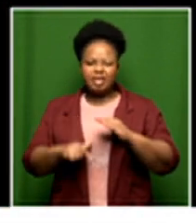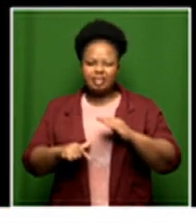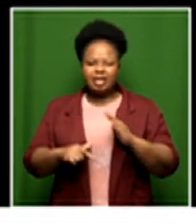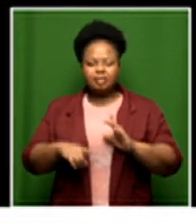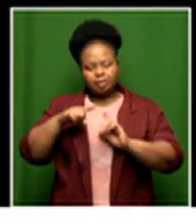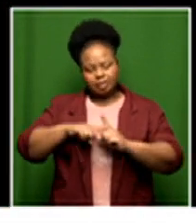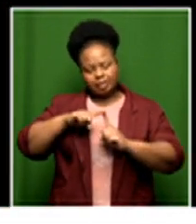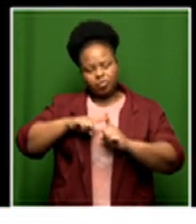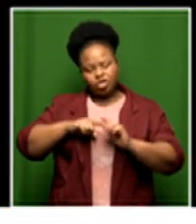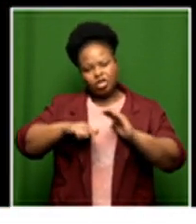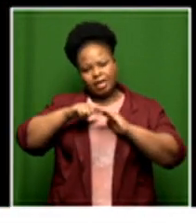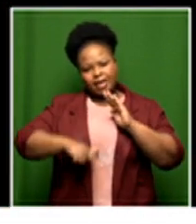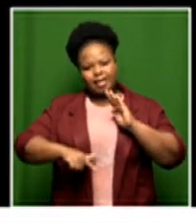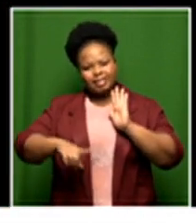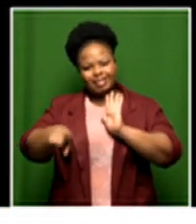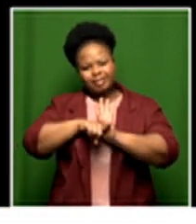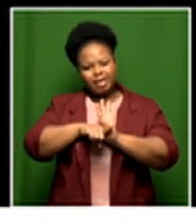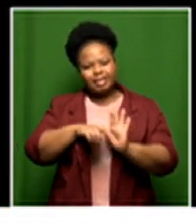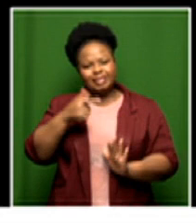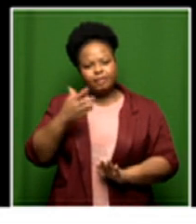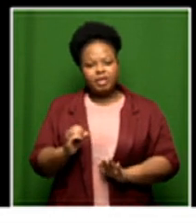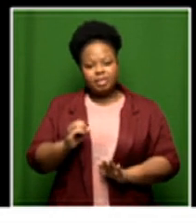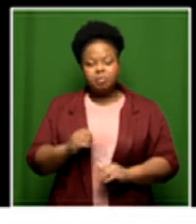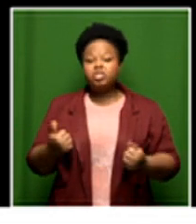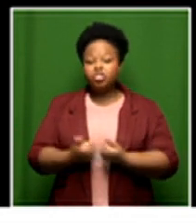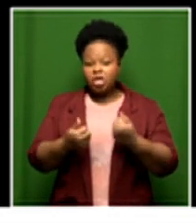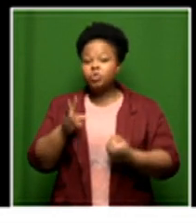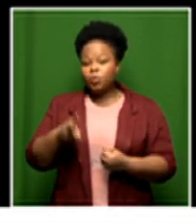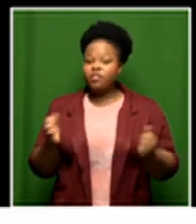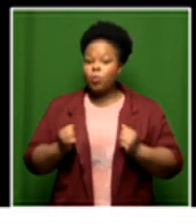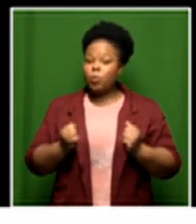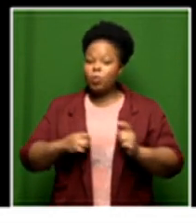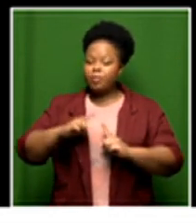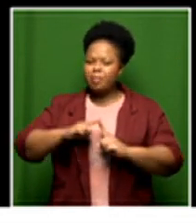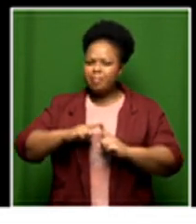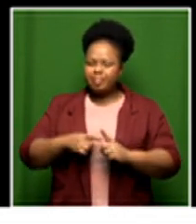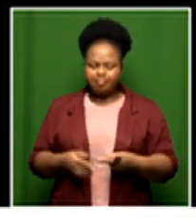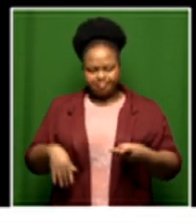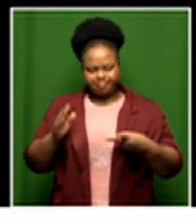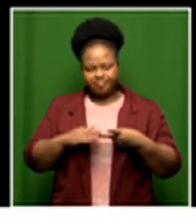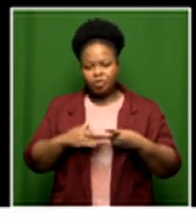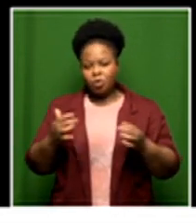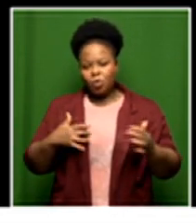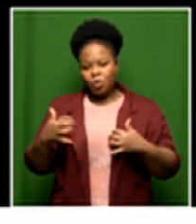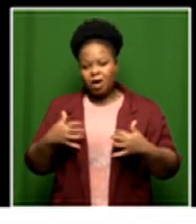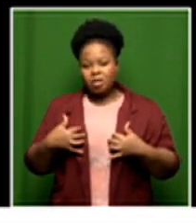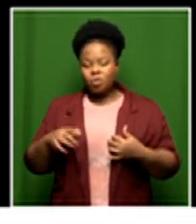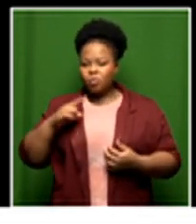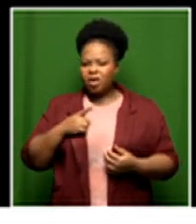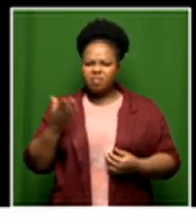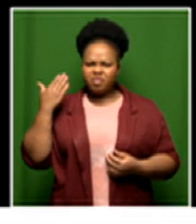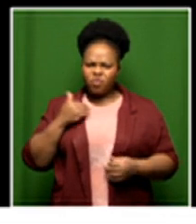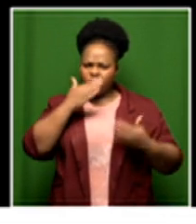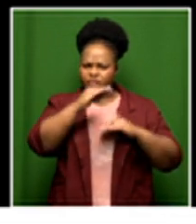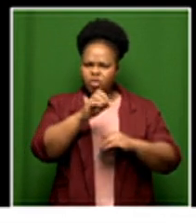degrees. But it's going to be a challenge, and we are worried about that. We are also worried about the way that people in phase 2, we saw